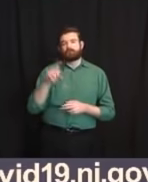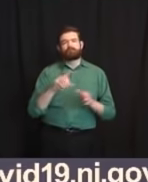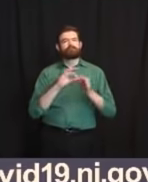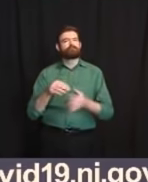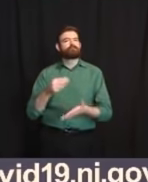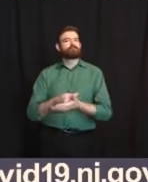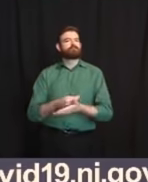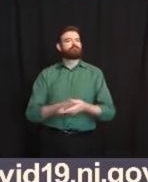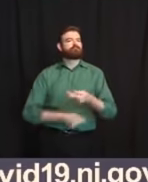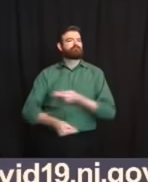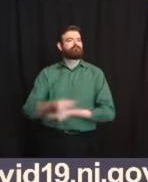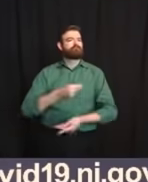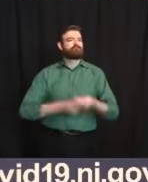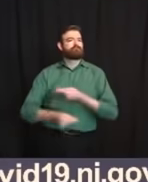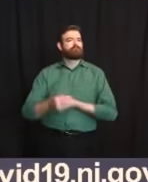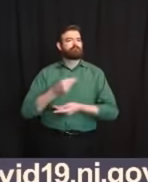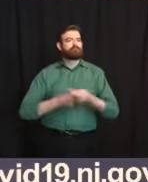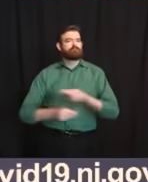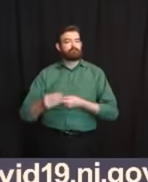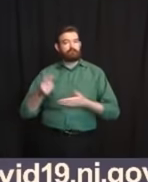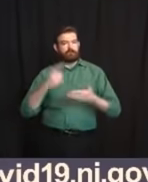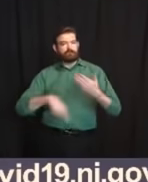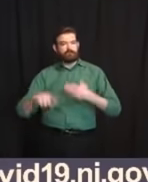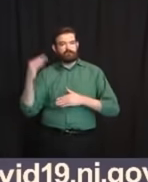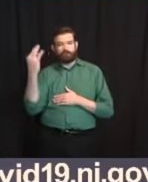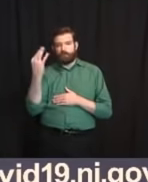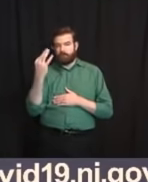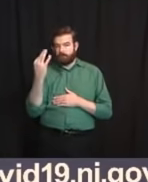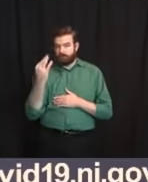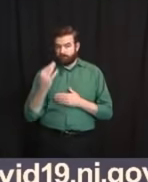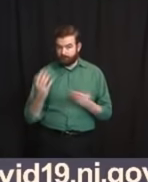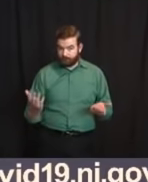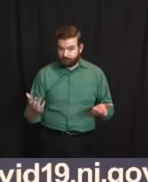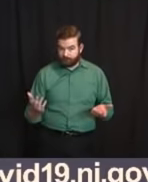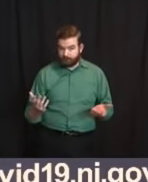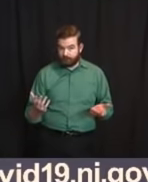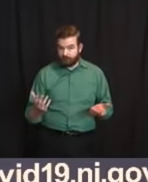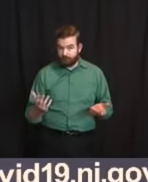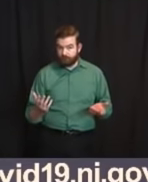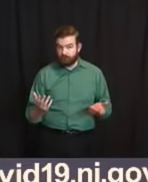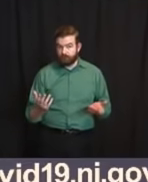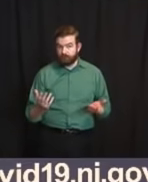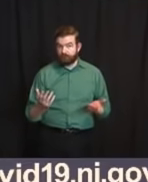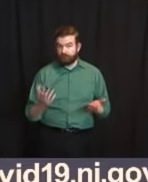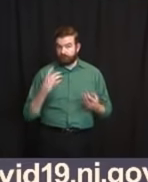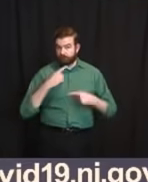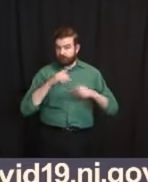worker furloughs or pay cuts or spending cuts of any kind? Thank you.